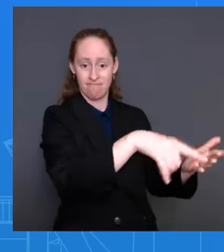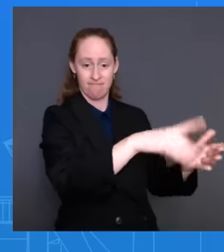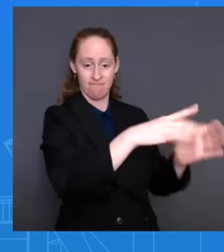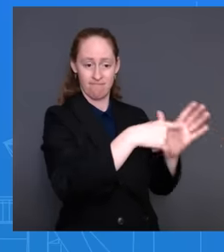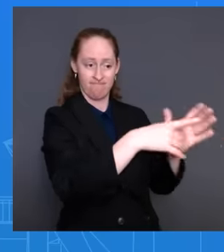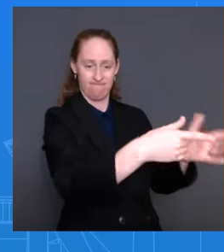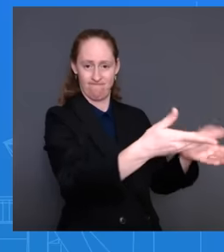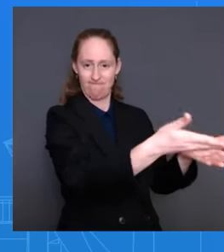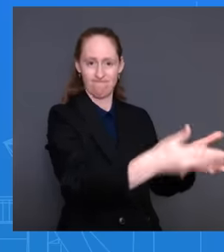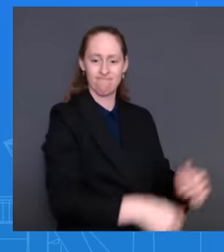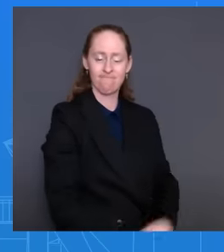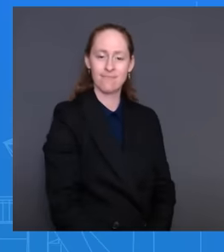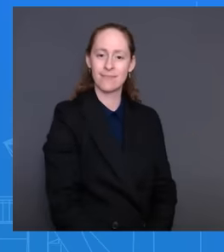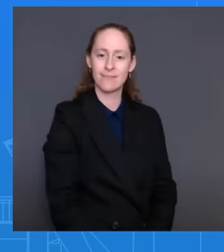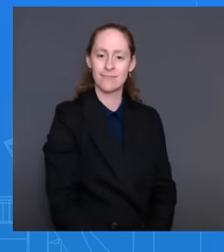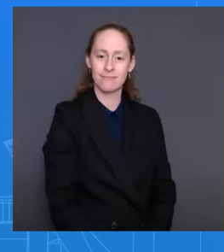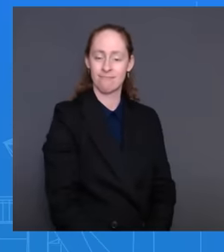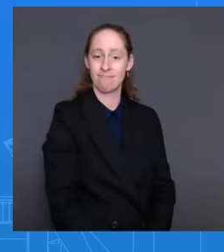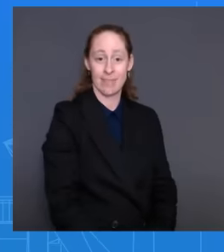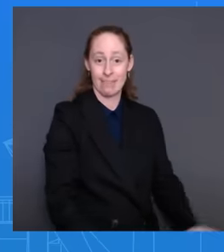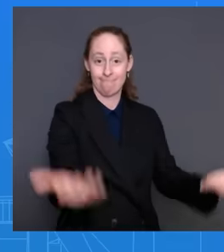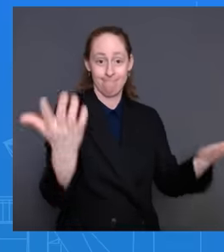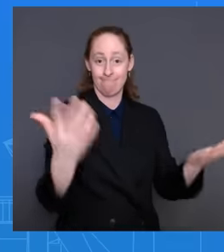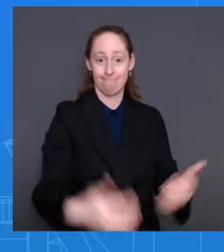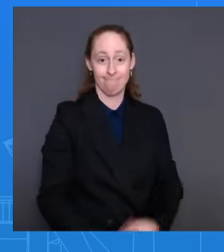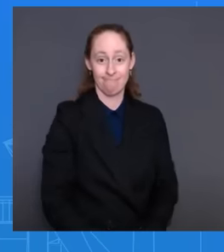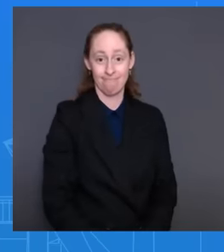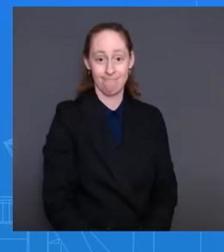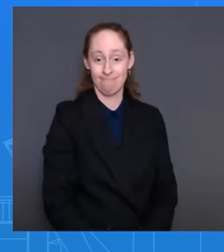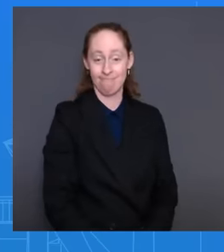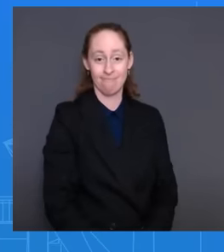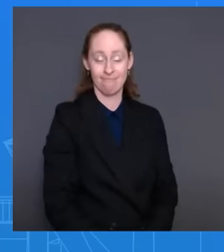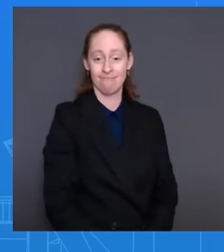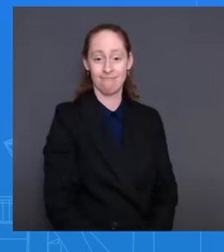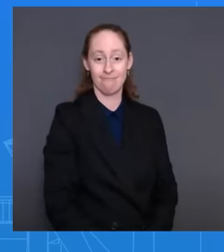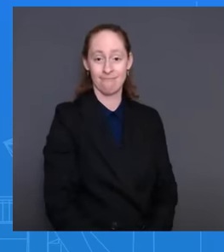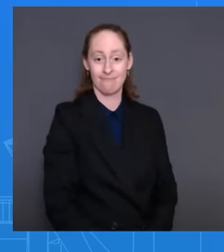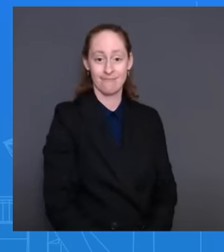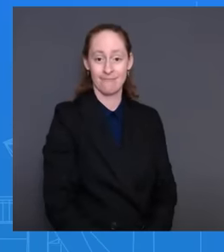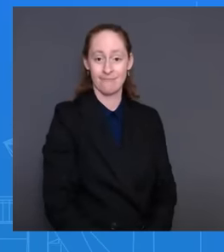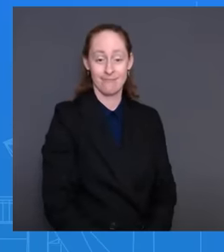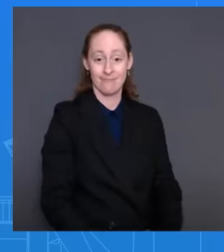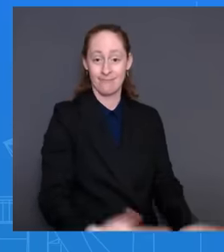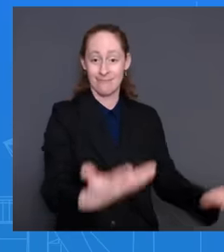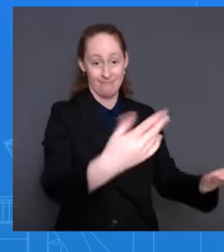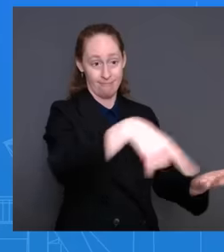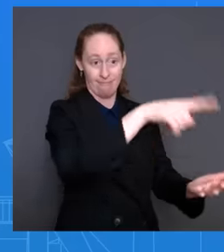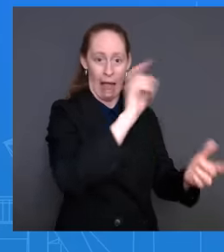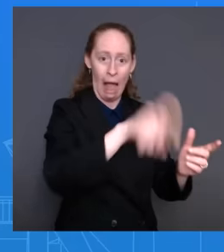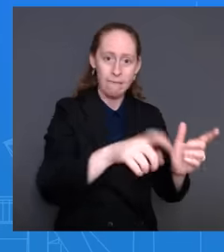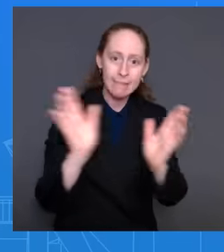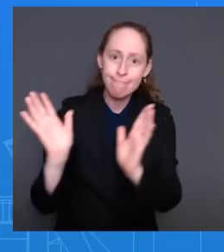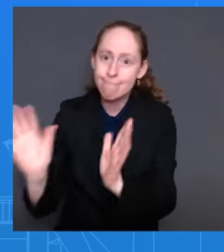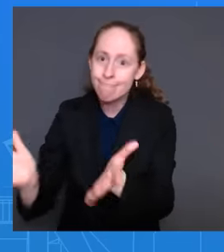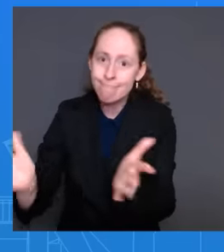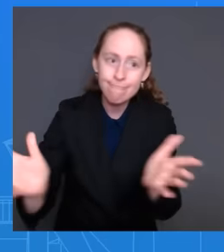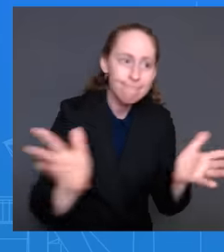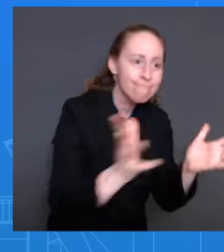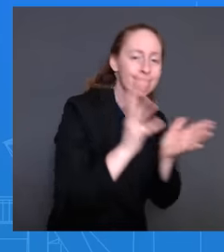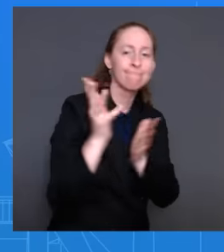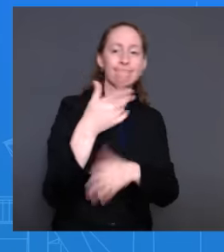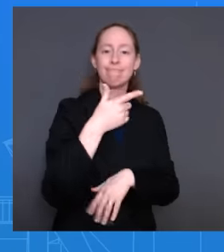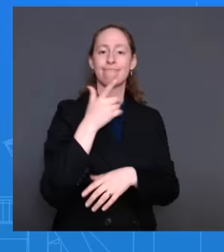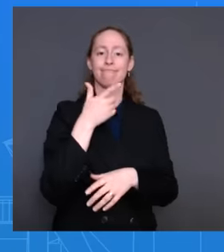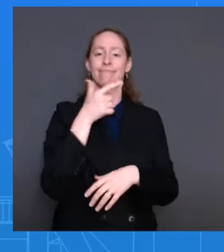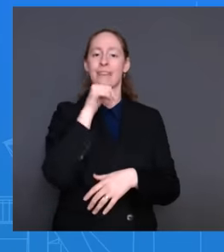answer. That's a question that they need to go to their constituents and answer why they haven't moved forward